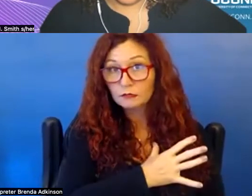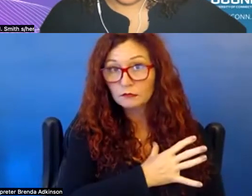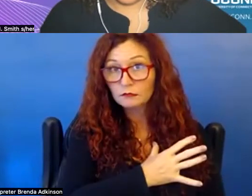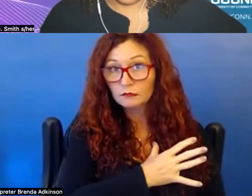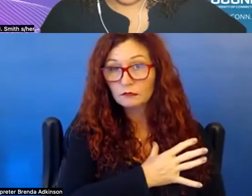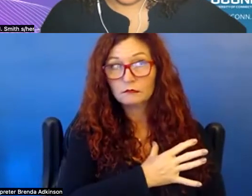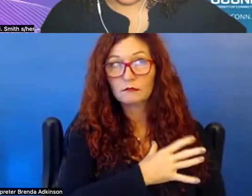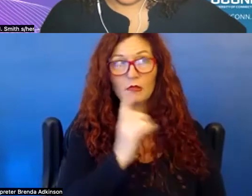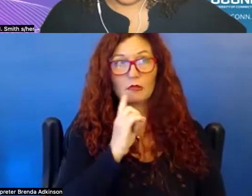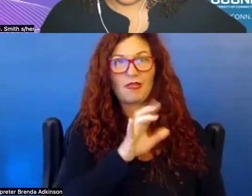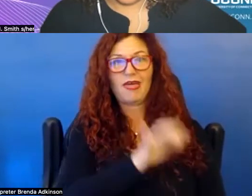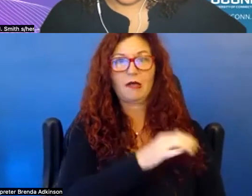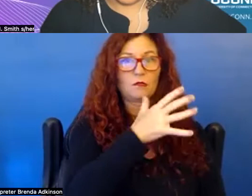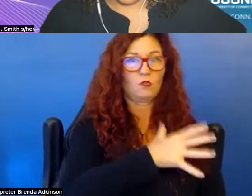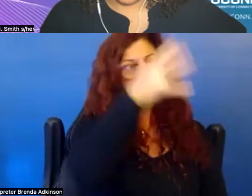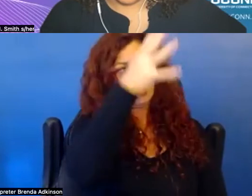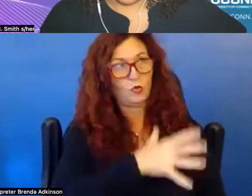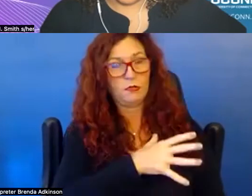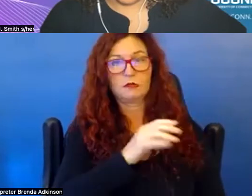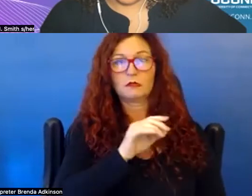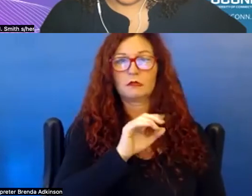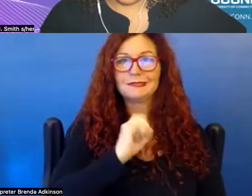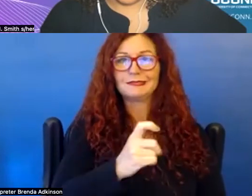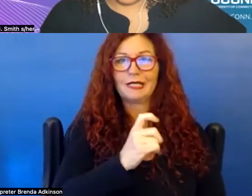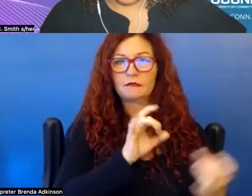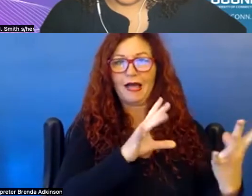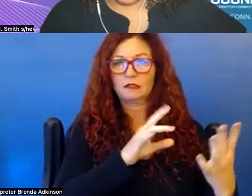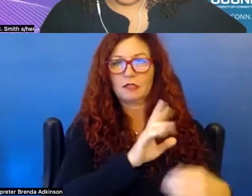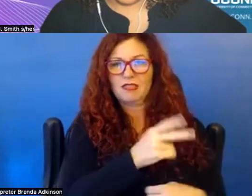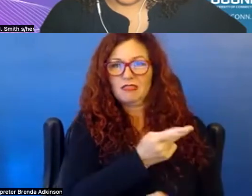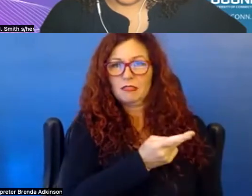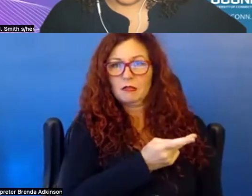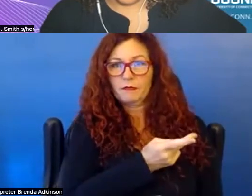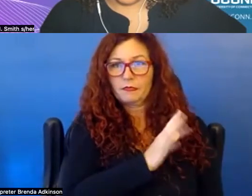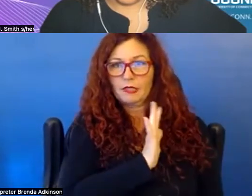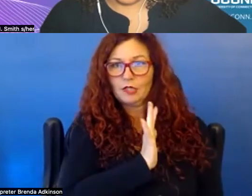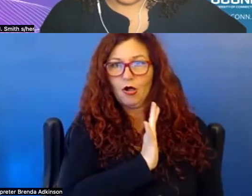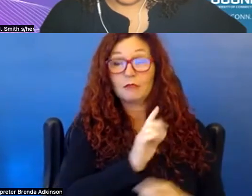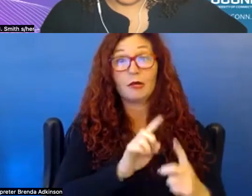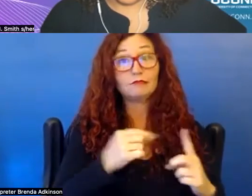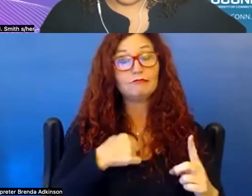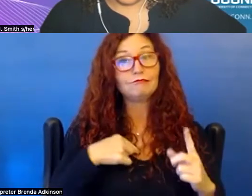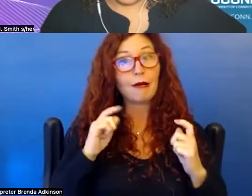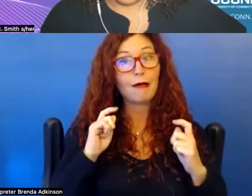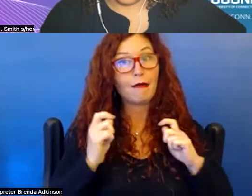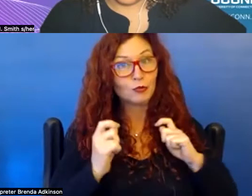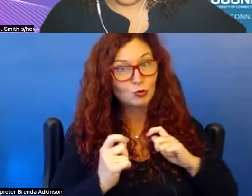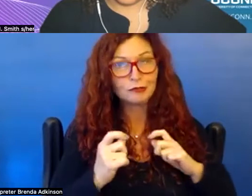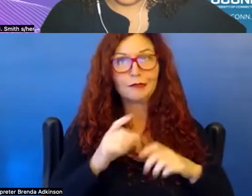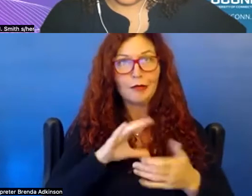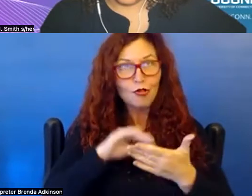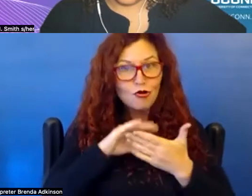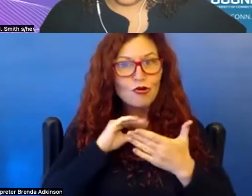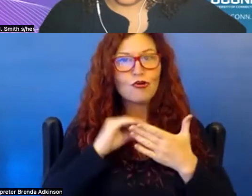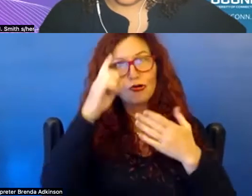thought that's who was impacted by sexual violence. Thankfully for evolution, transformation, education, recognizing that